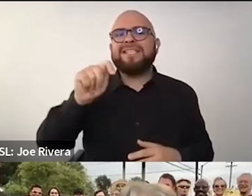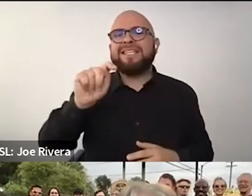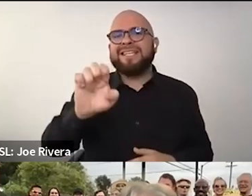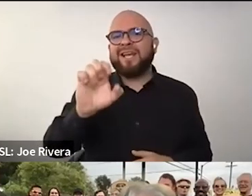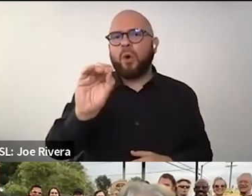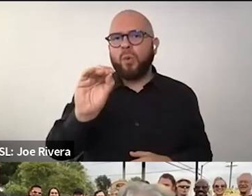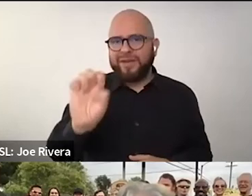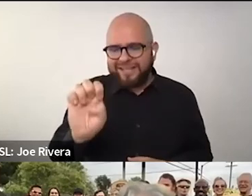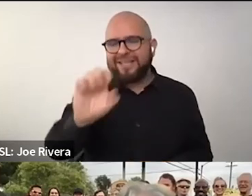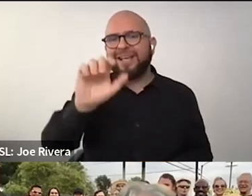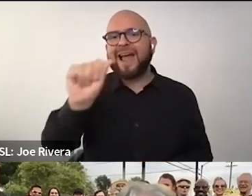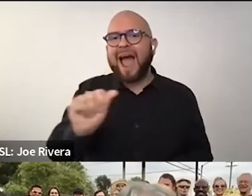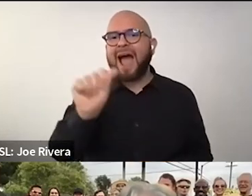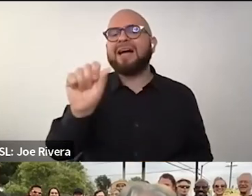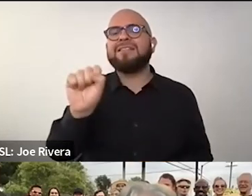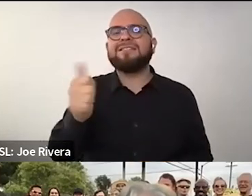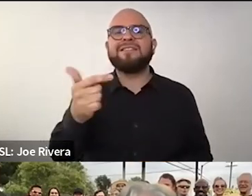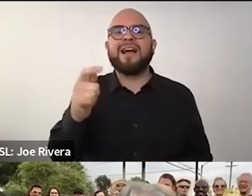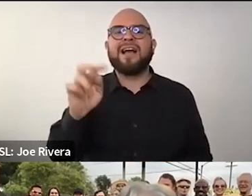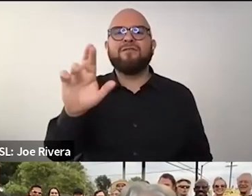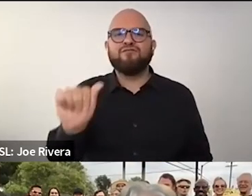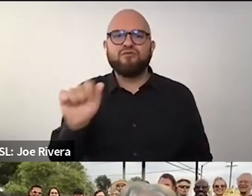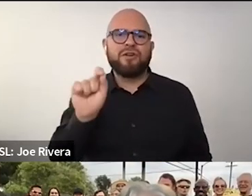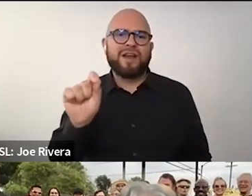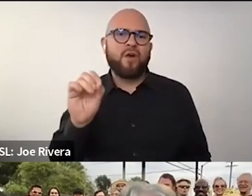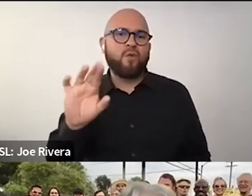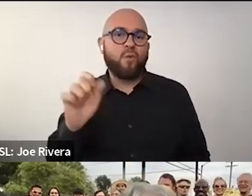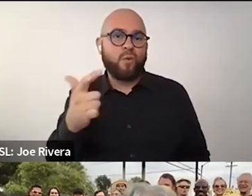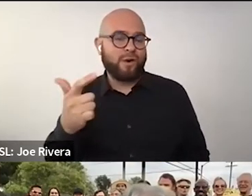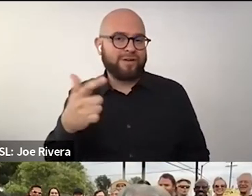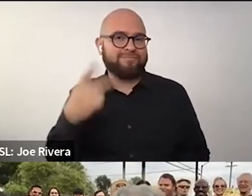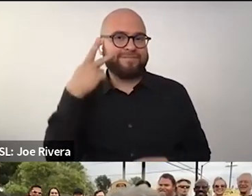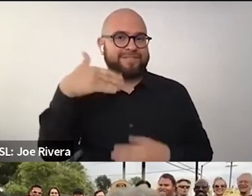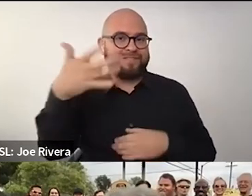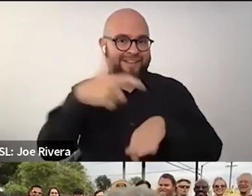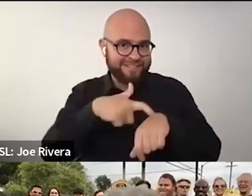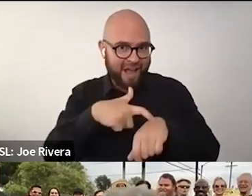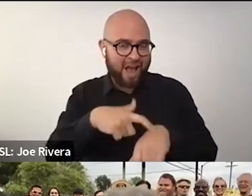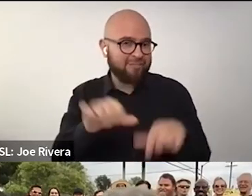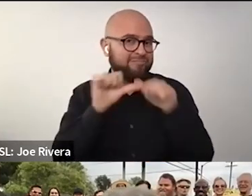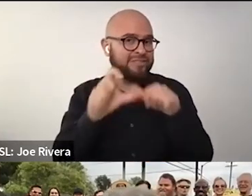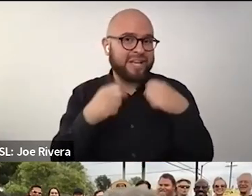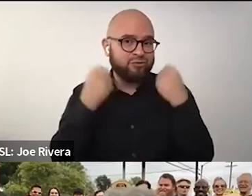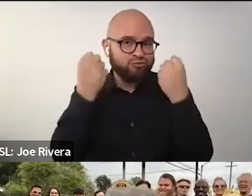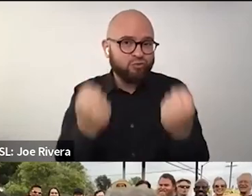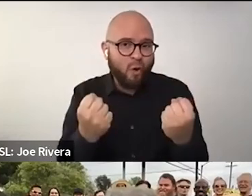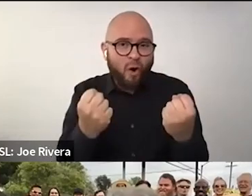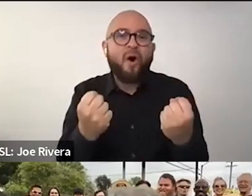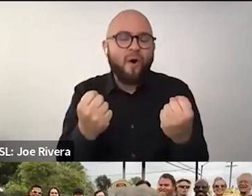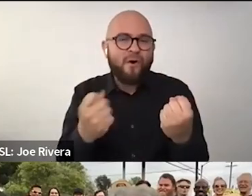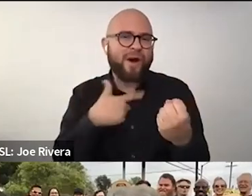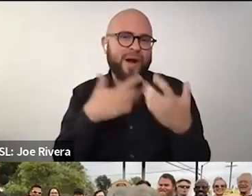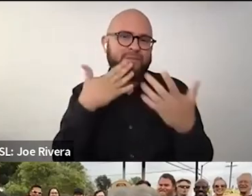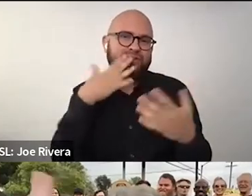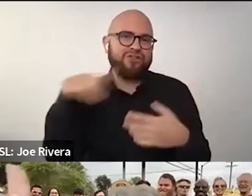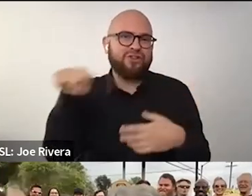pteoe@sagaftra.org. And until next time, stay strong. Very much appreciate it. Thanks, everybody. Have a great day.